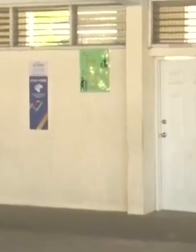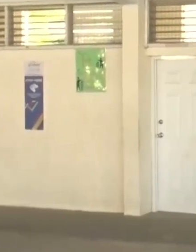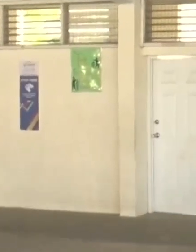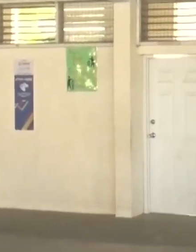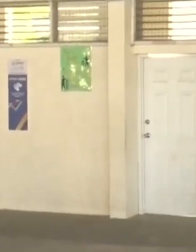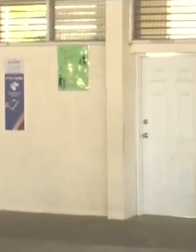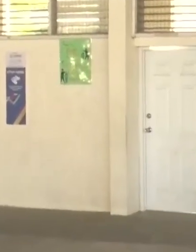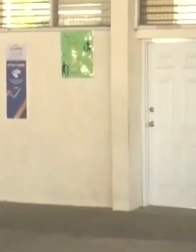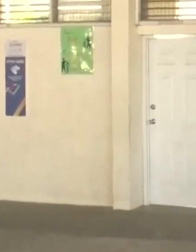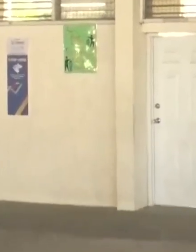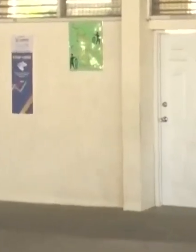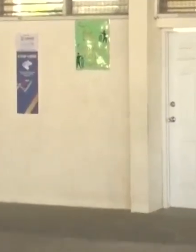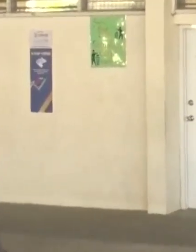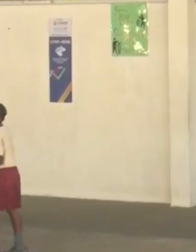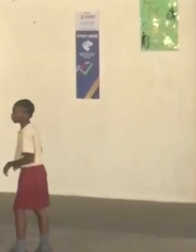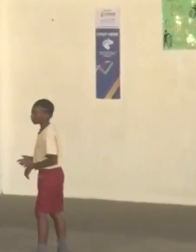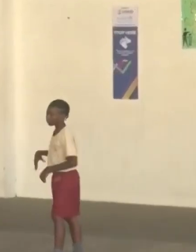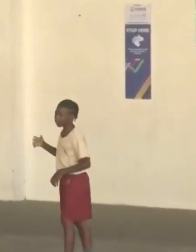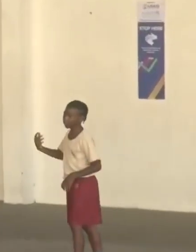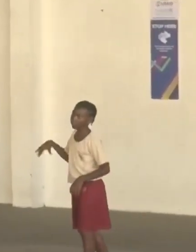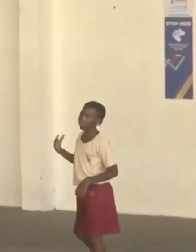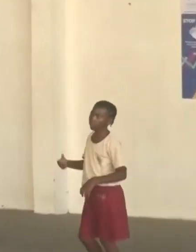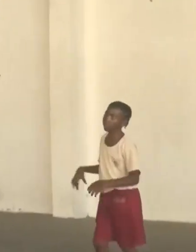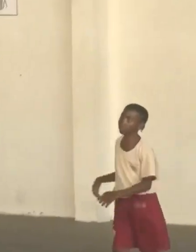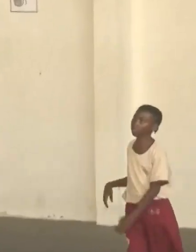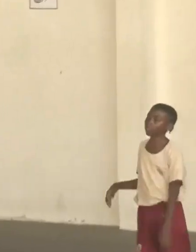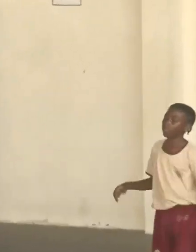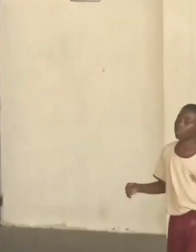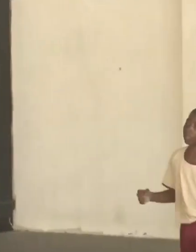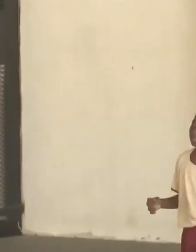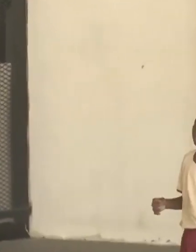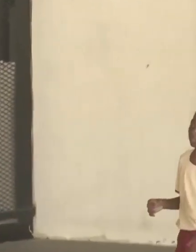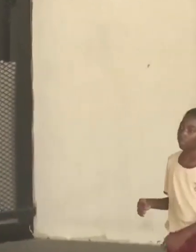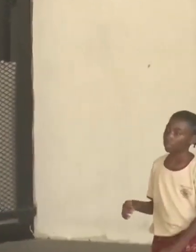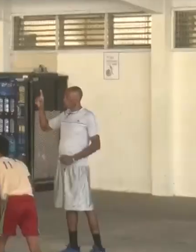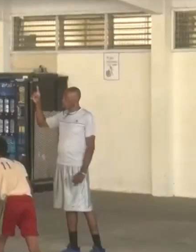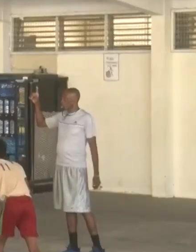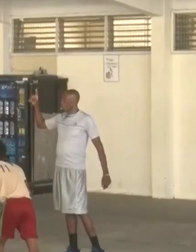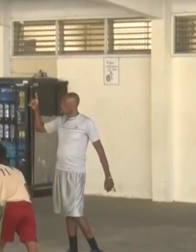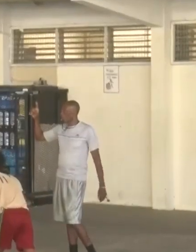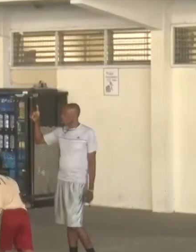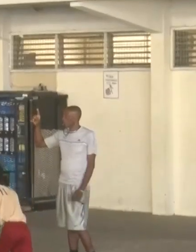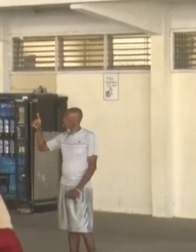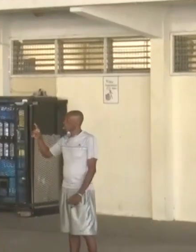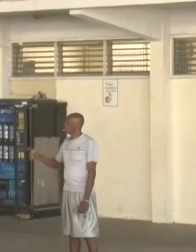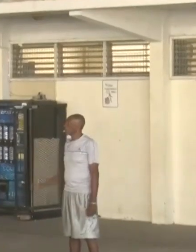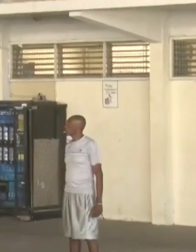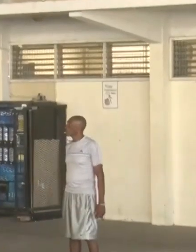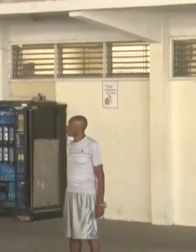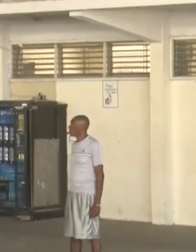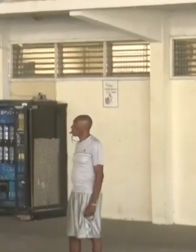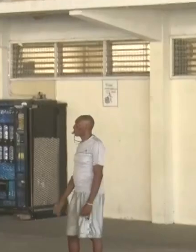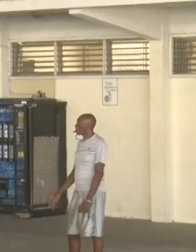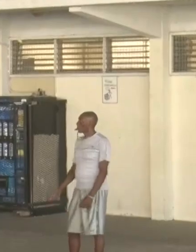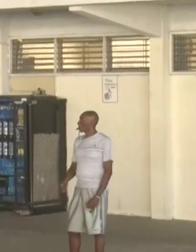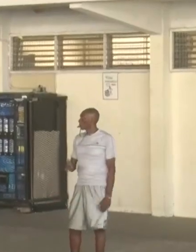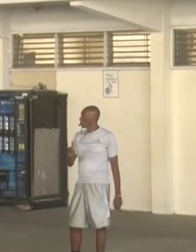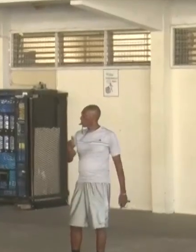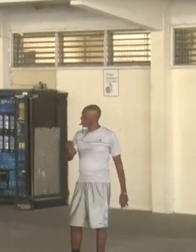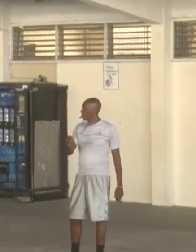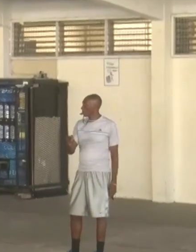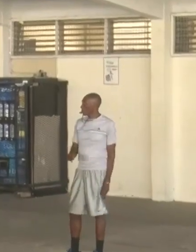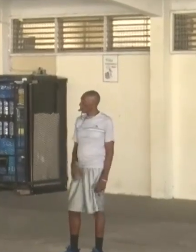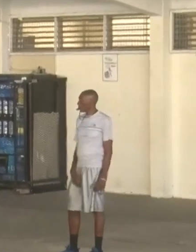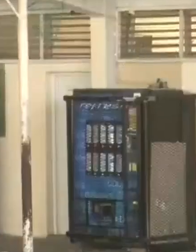in for 2 of his game-high 24 points. Chance for a three-point play, and he will complete the job from the charity